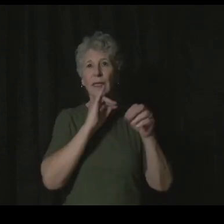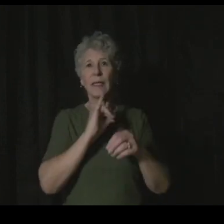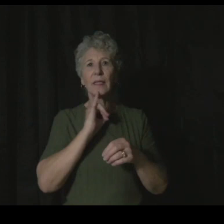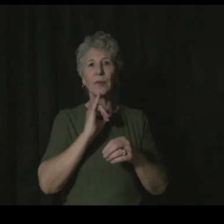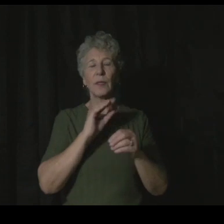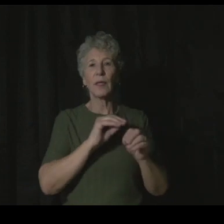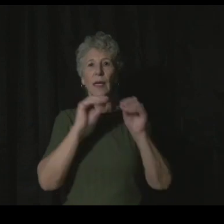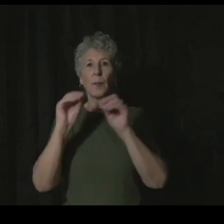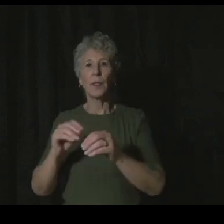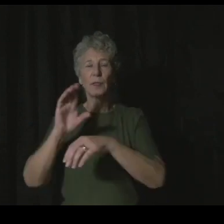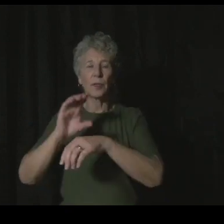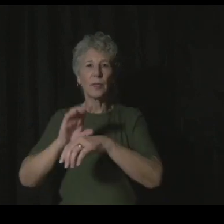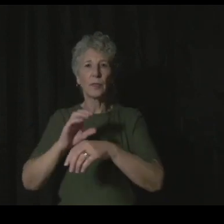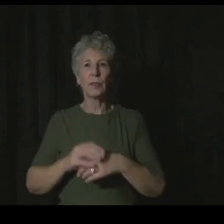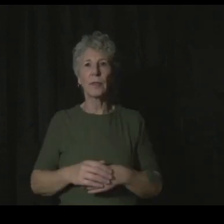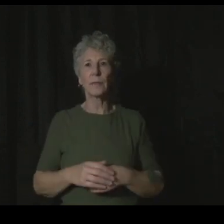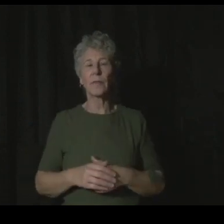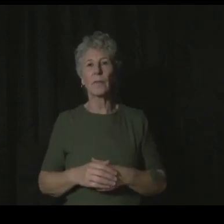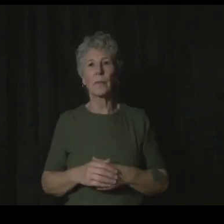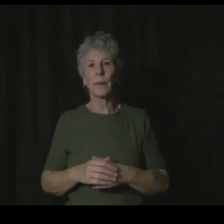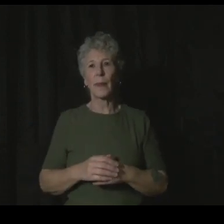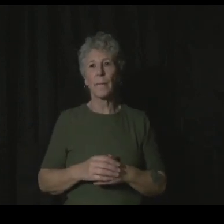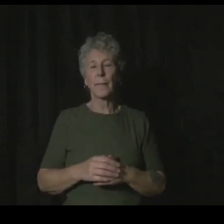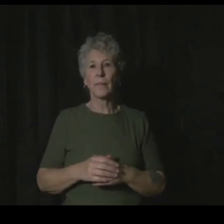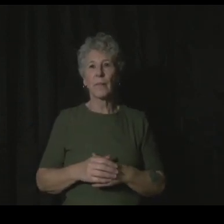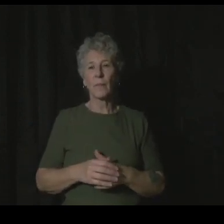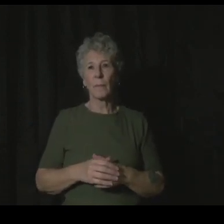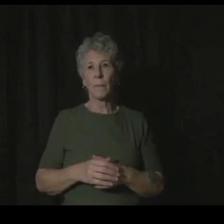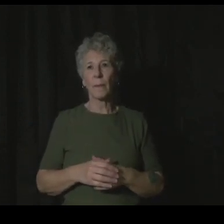confronts here is whether the promise made to ethnic Israel will be fulfilled.